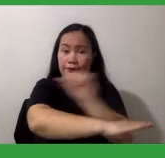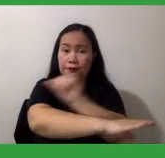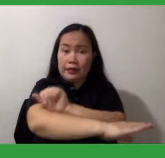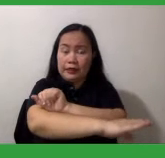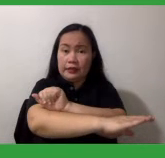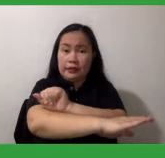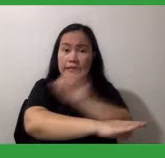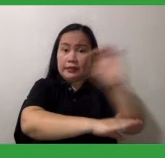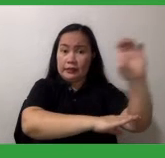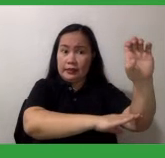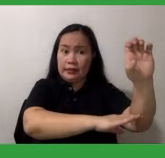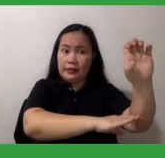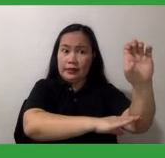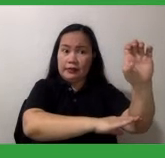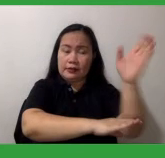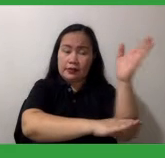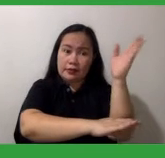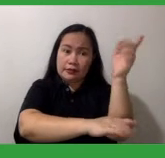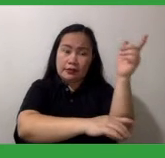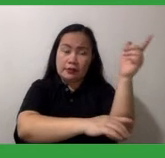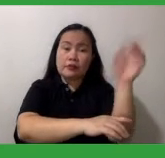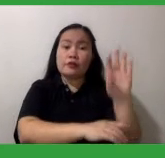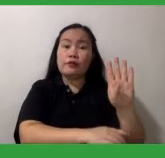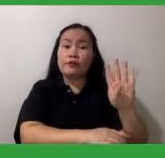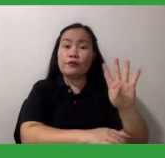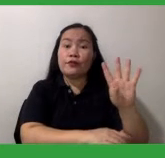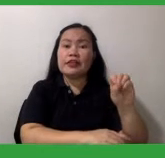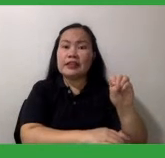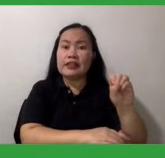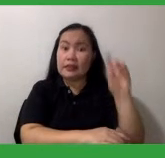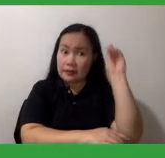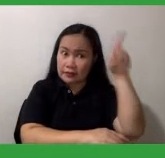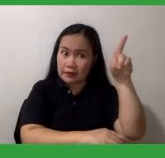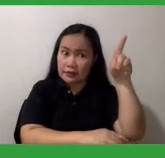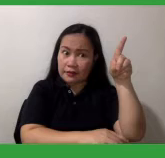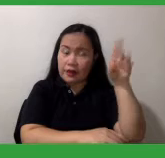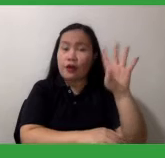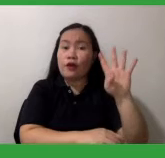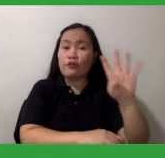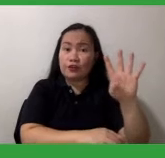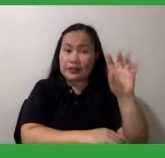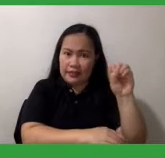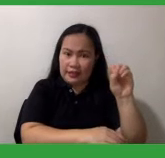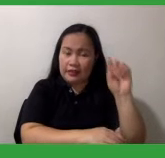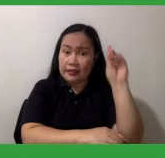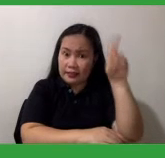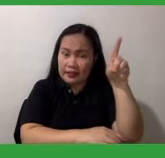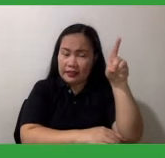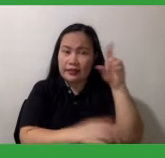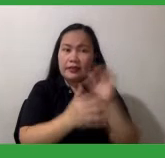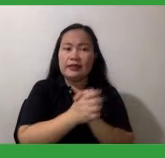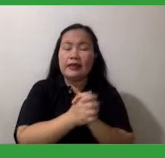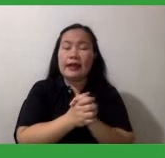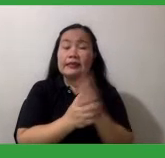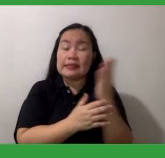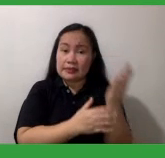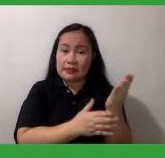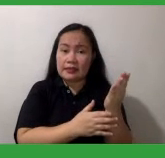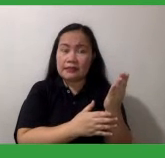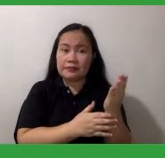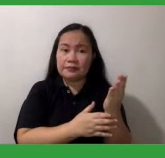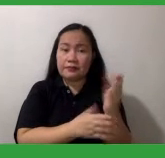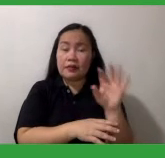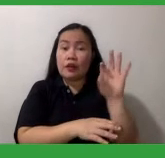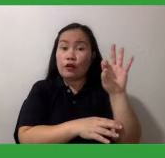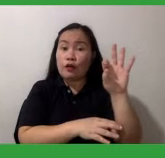then, as you can see, yung ating angle ay naglay sa 40. So therefore, angle FAE is equal to